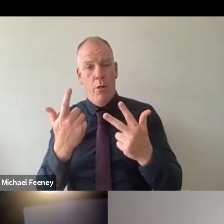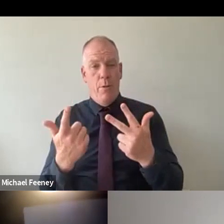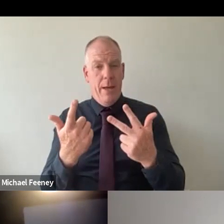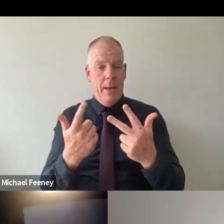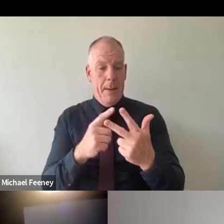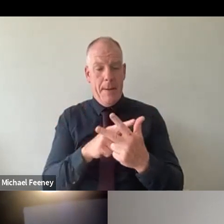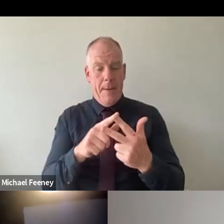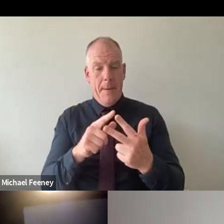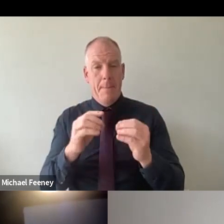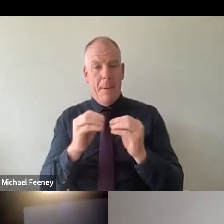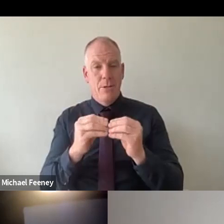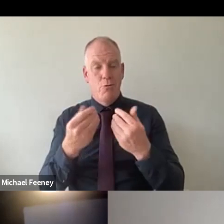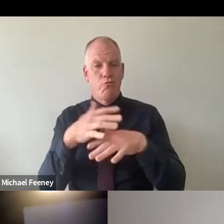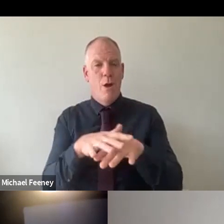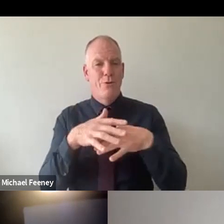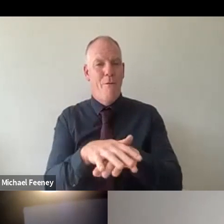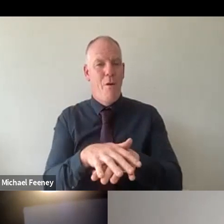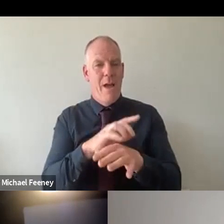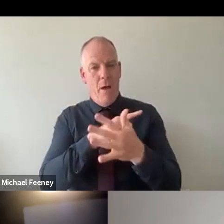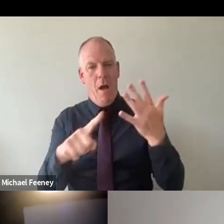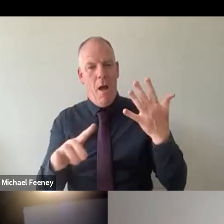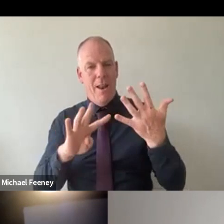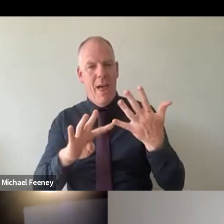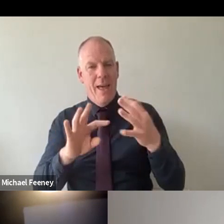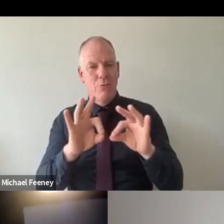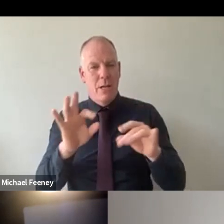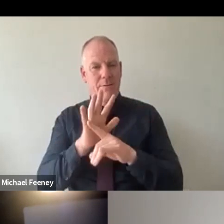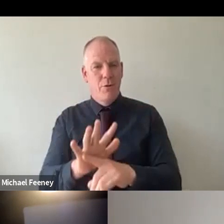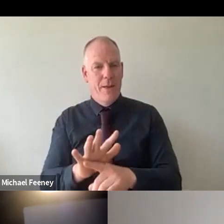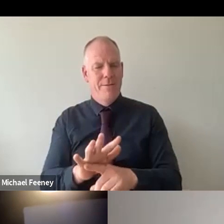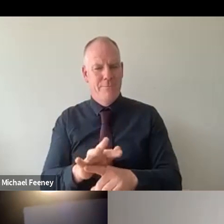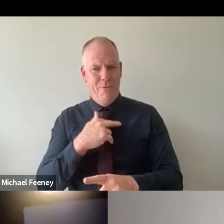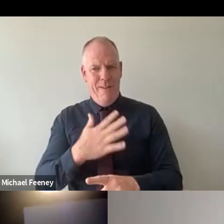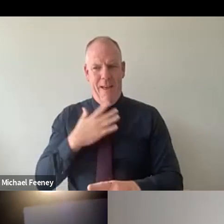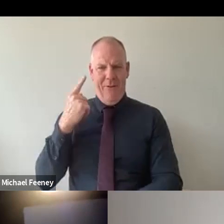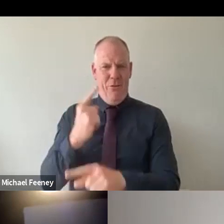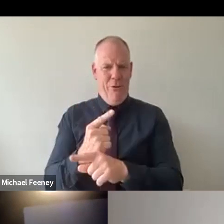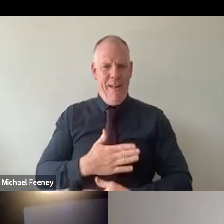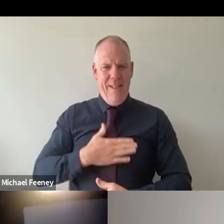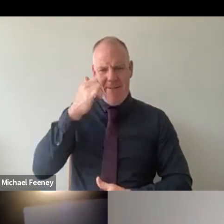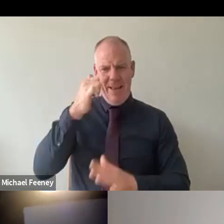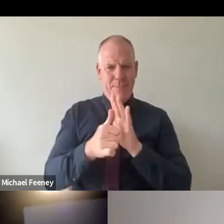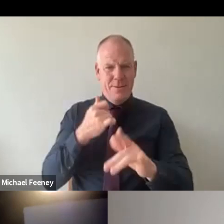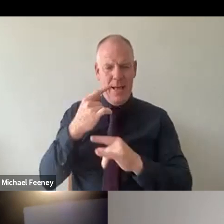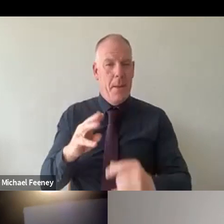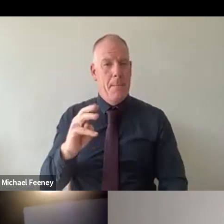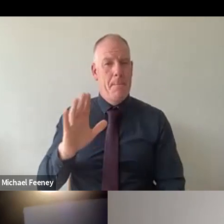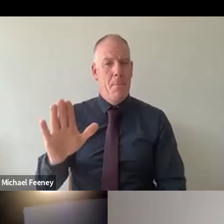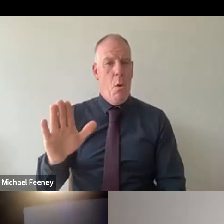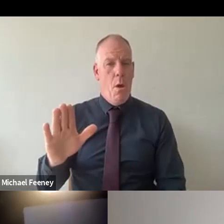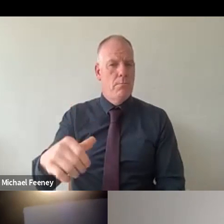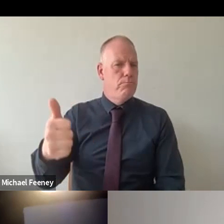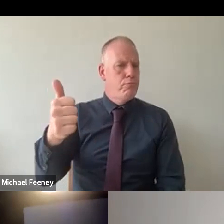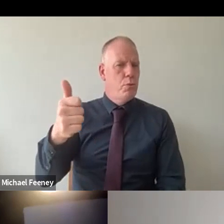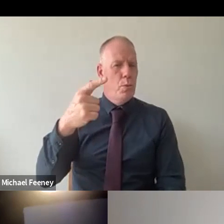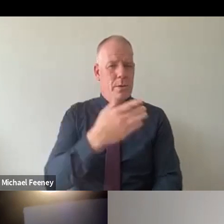today is intersectionality and the reality of discrimination, lived experience. And Paul, the way